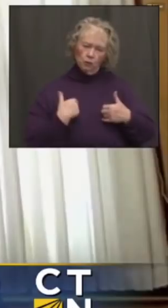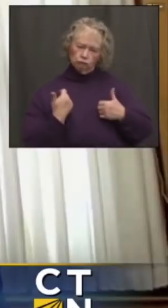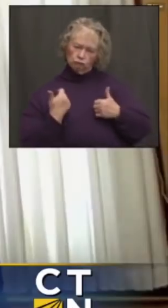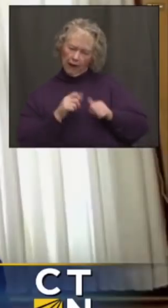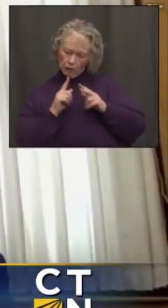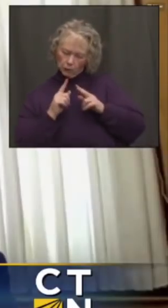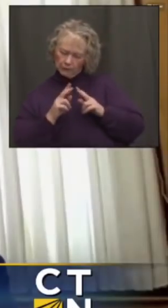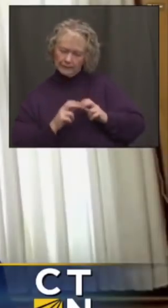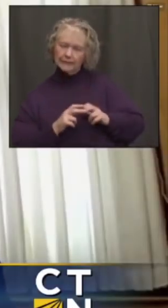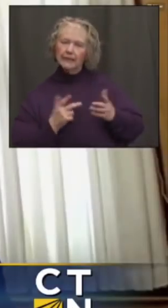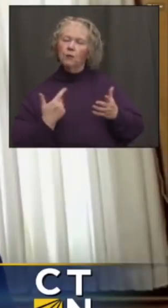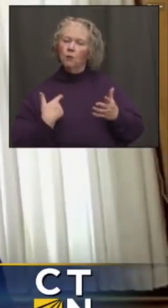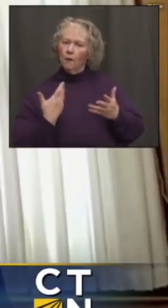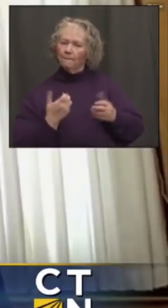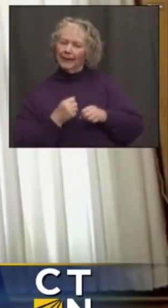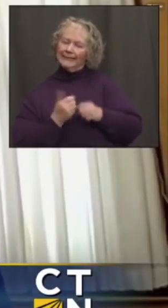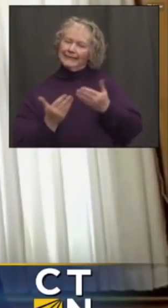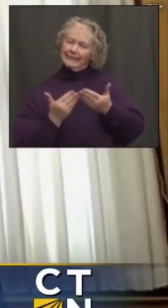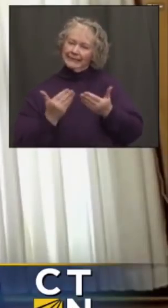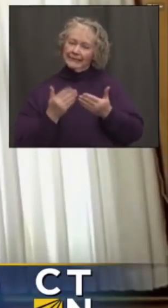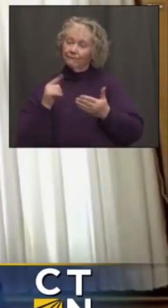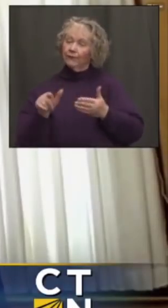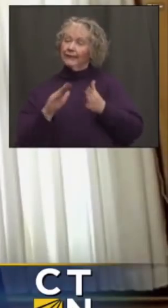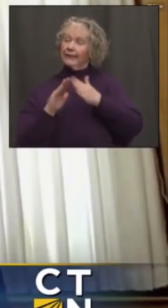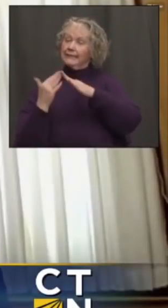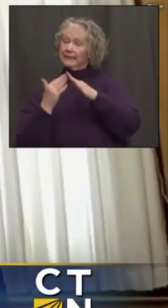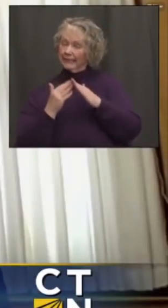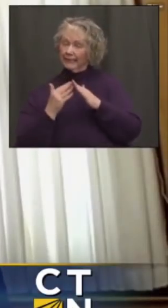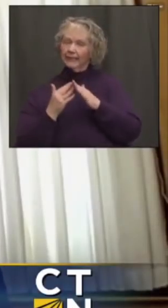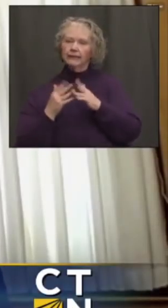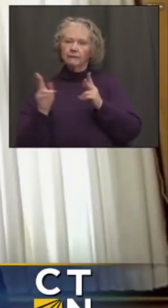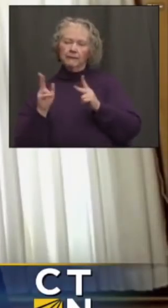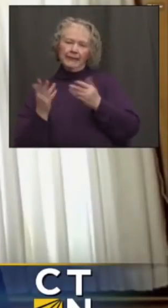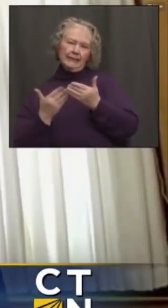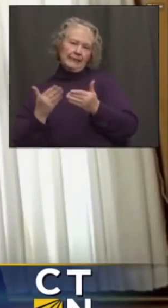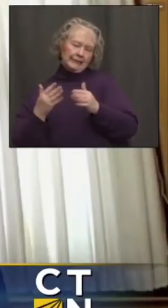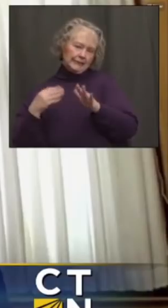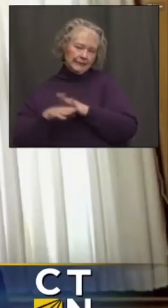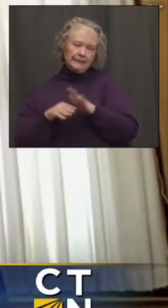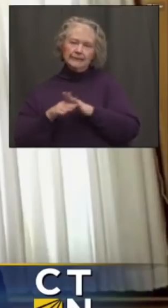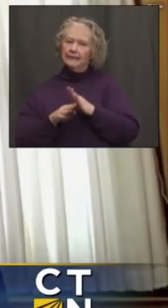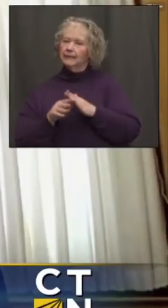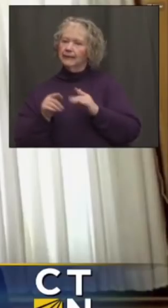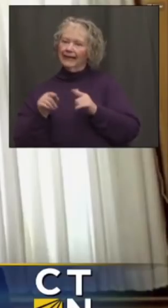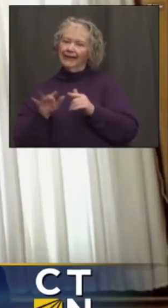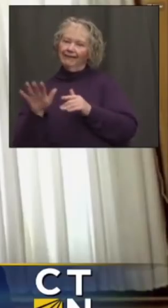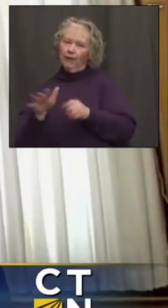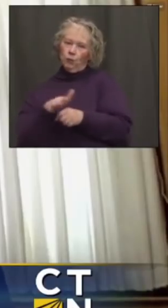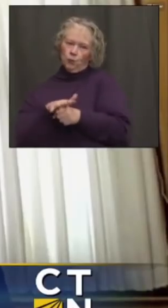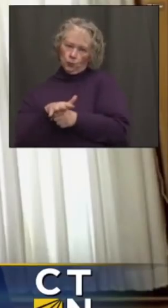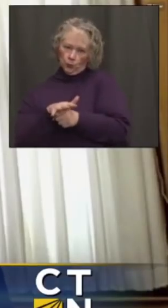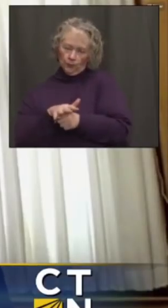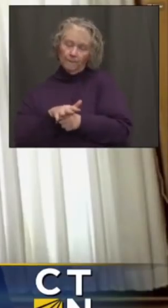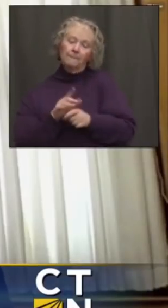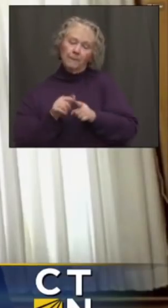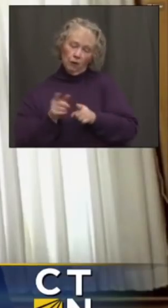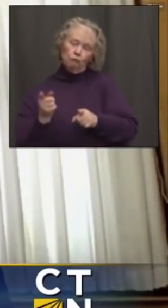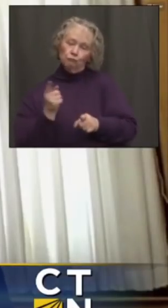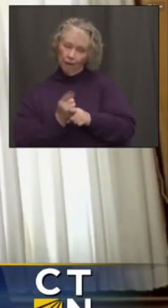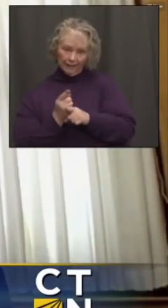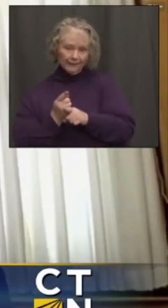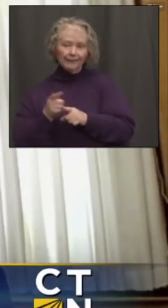people from surrounding towns and some from far afield. Yeah,